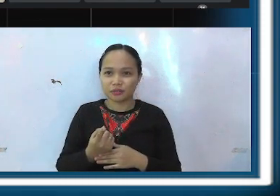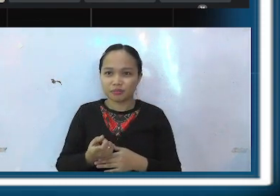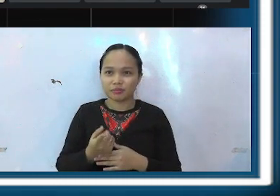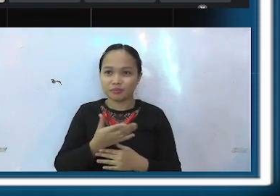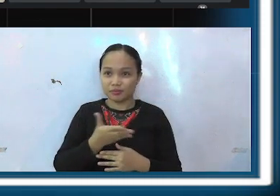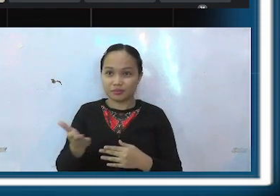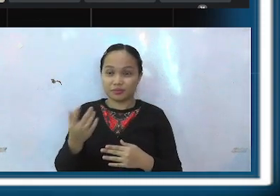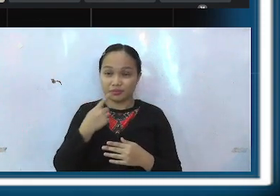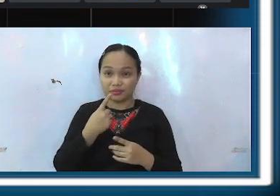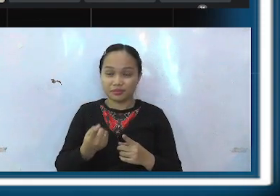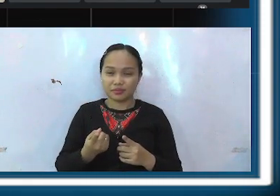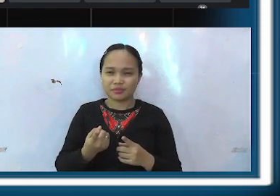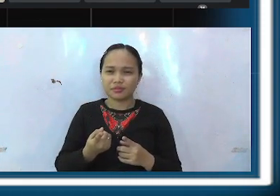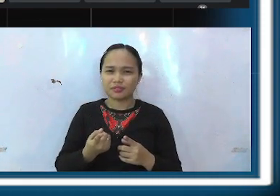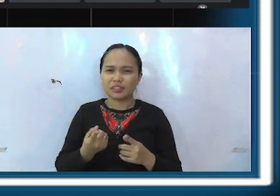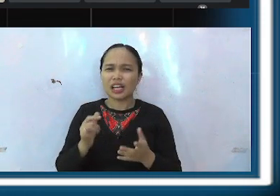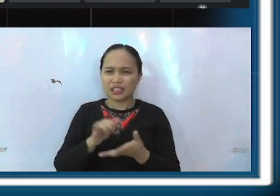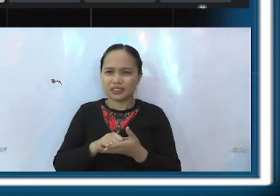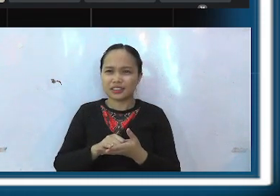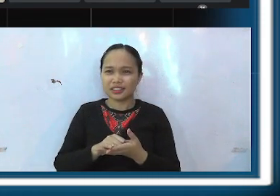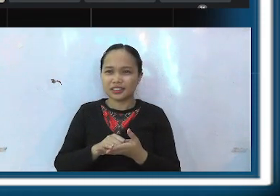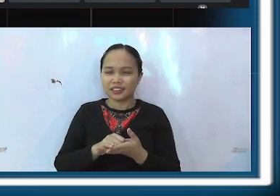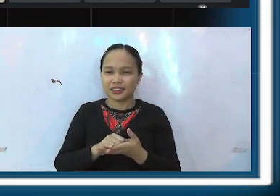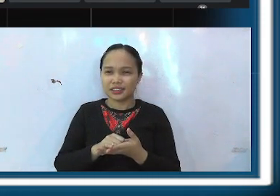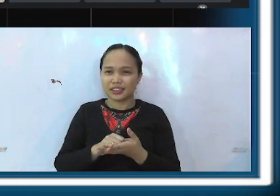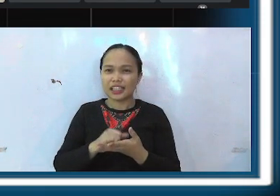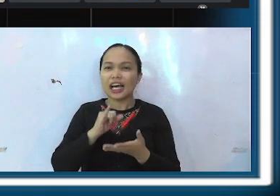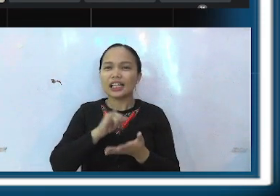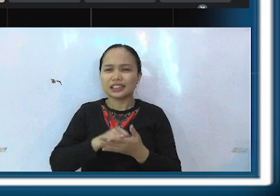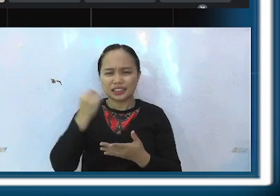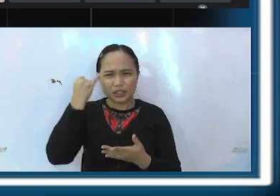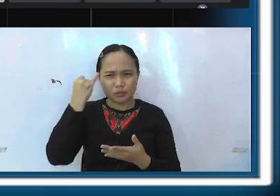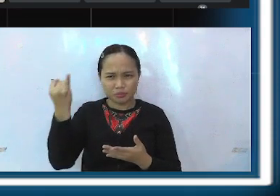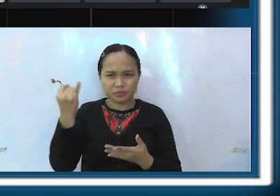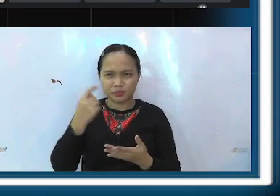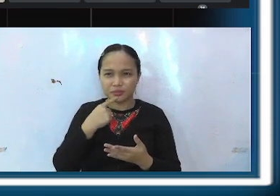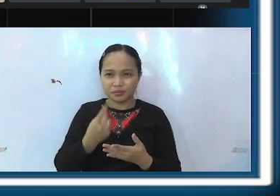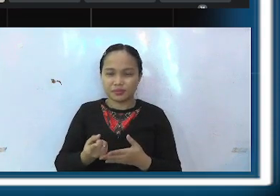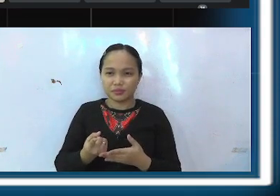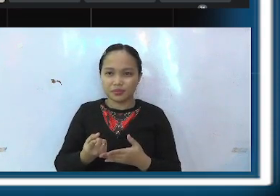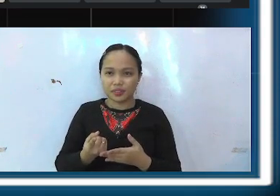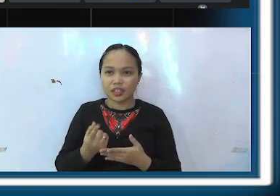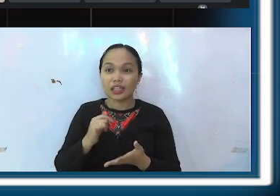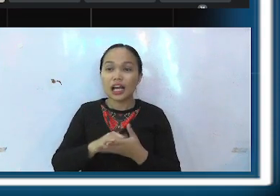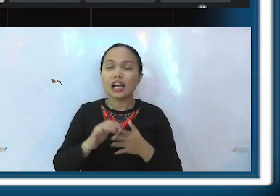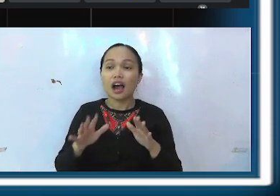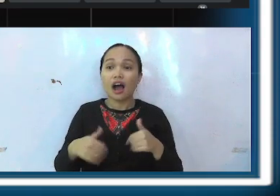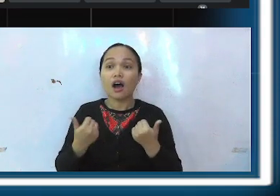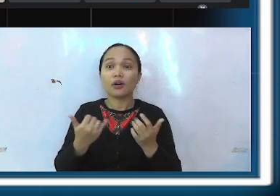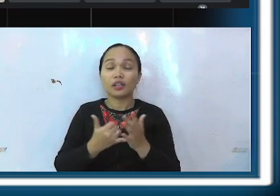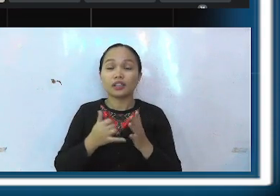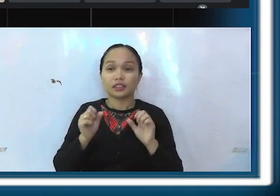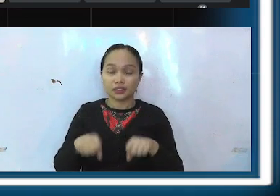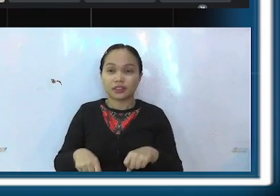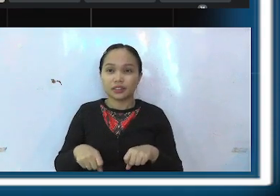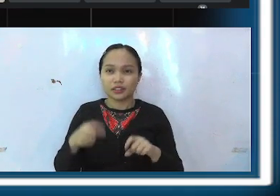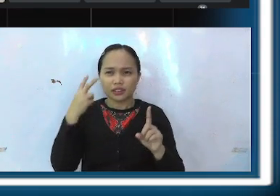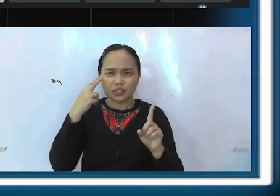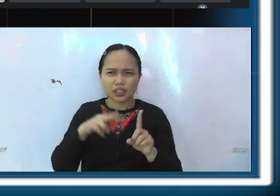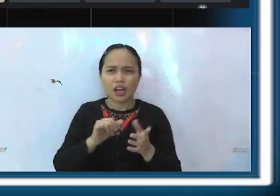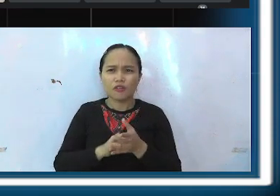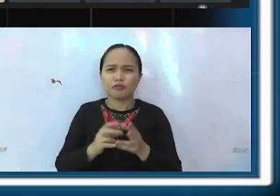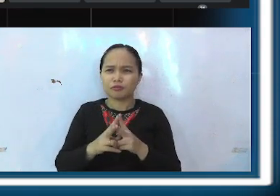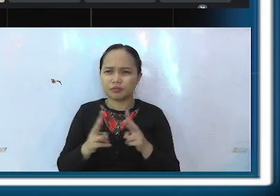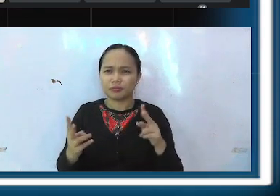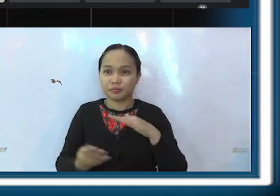direction. Yeah, you can. That's intellectual. You know, how should we address it? It's like it's very basic. You